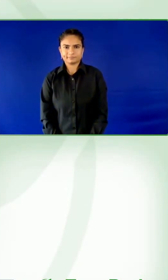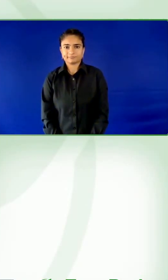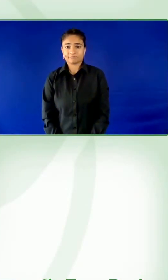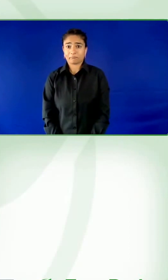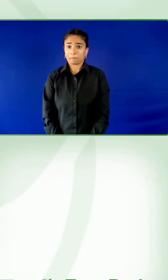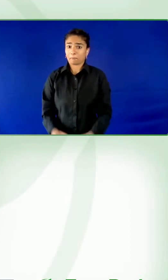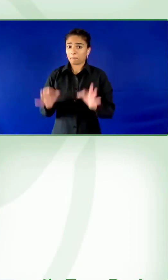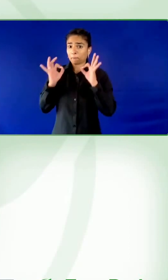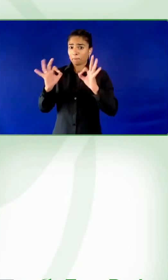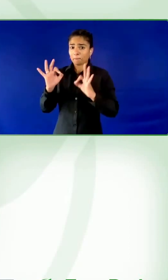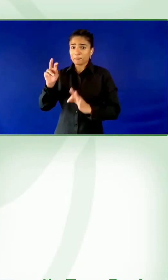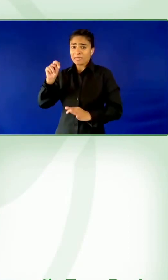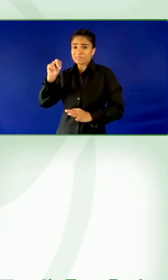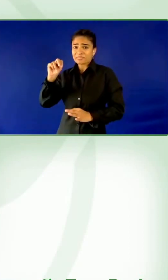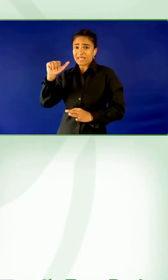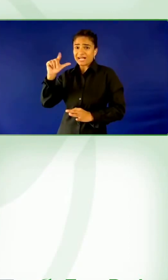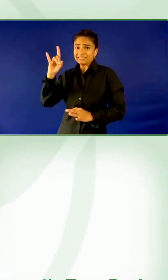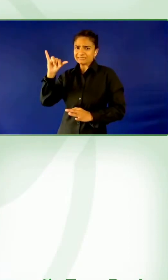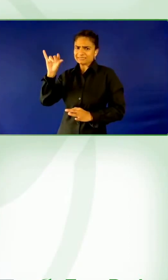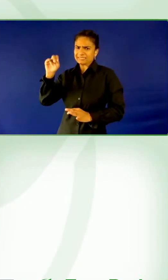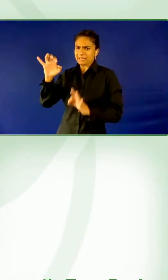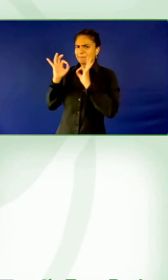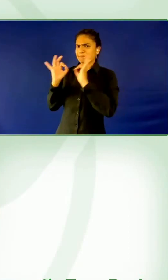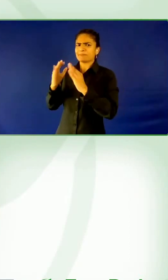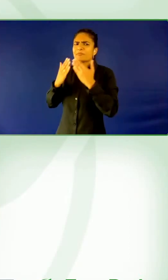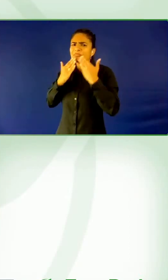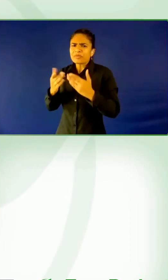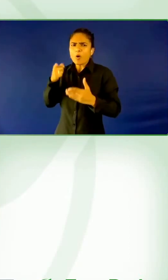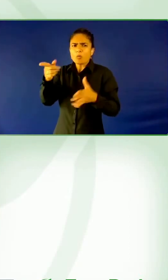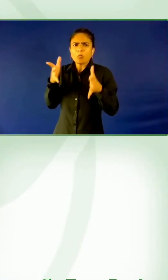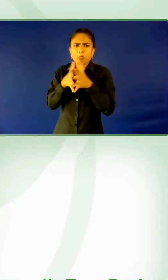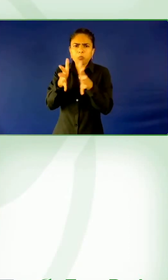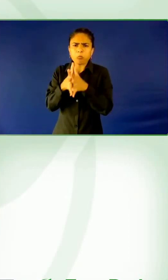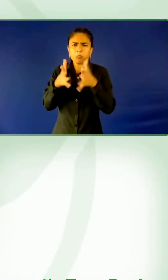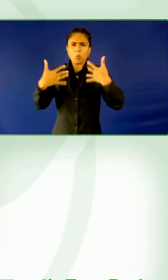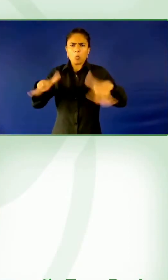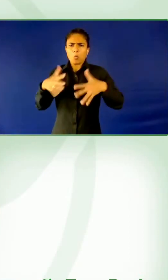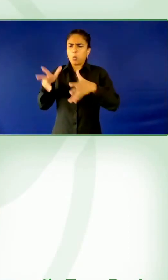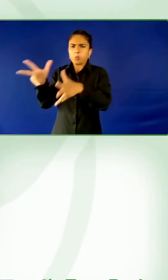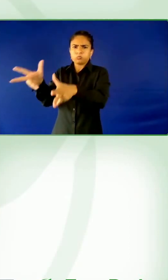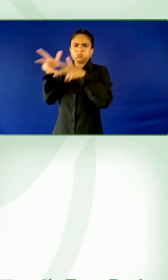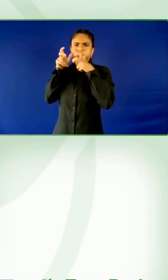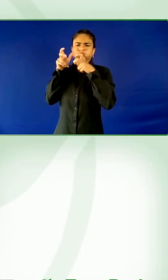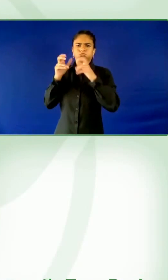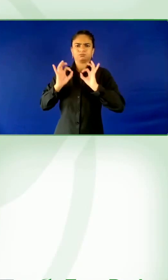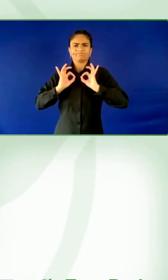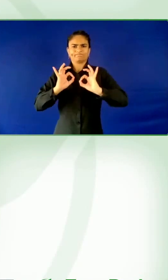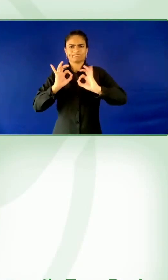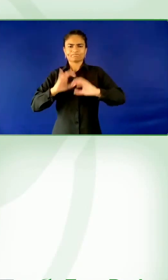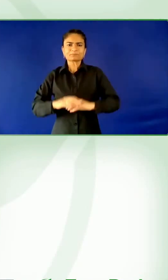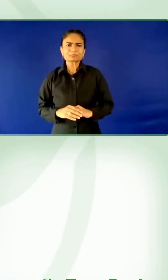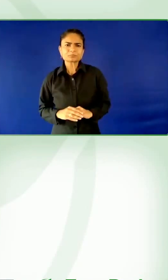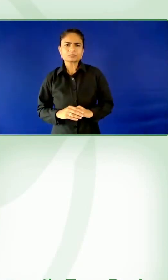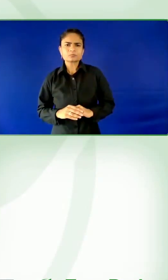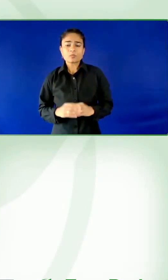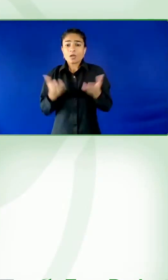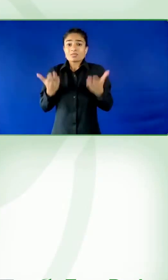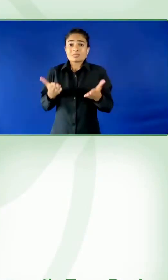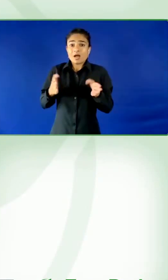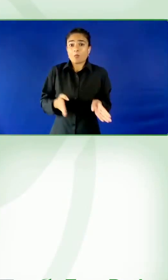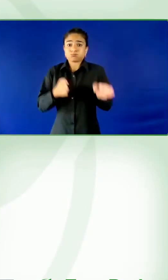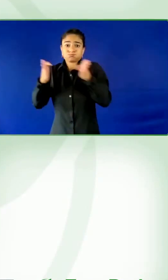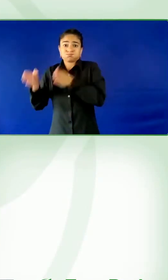America, specifically from Colombia, is one of our Impact Transfer alumni, Monica Cortes,